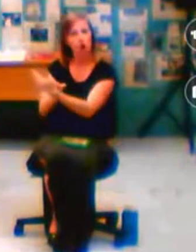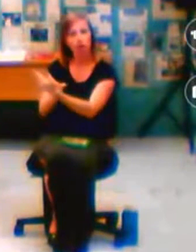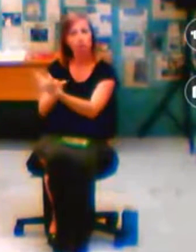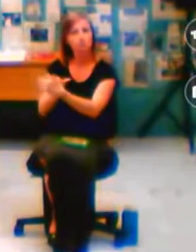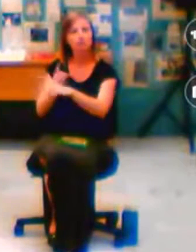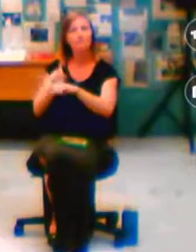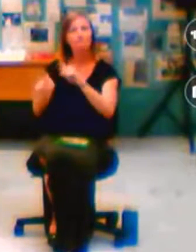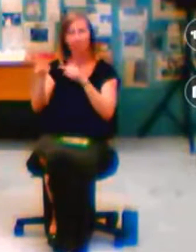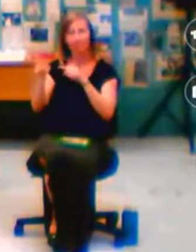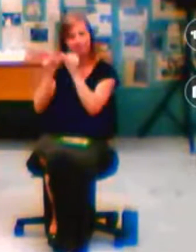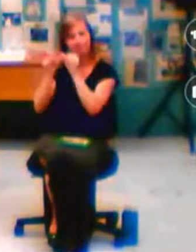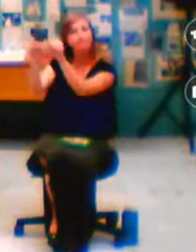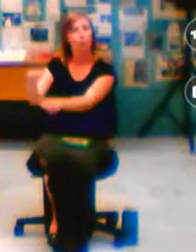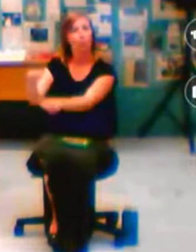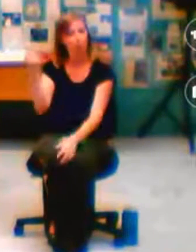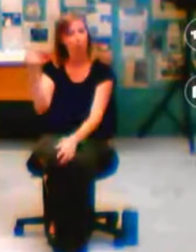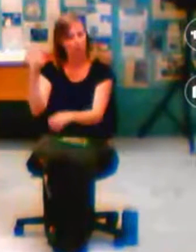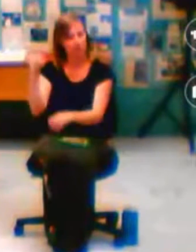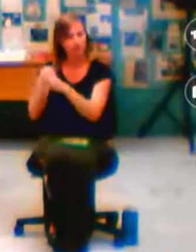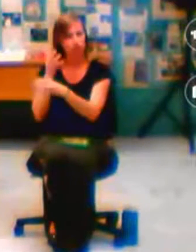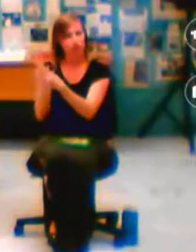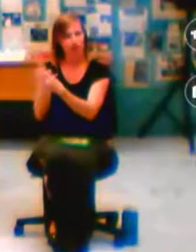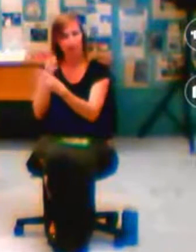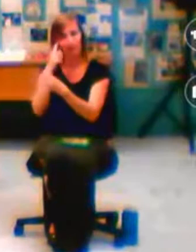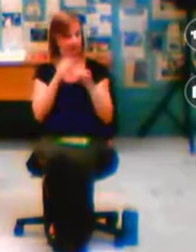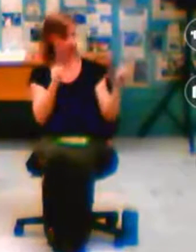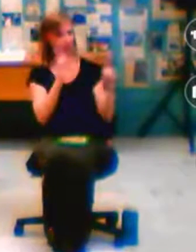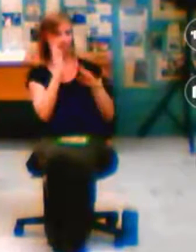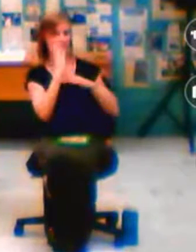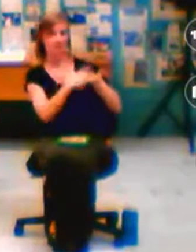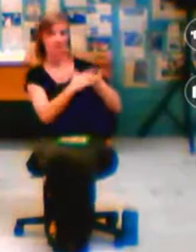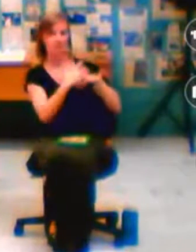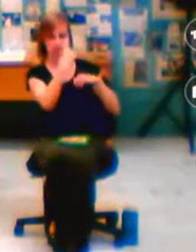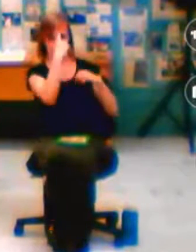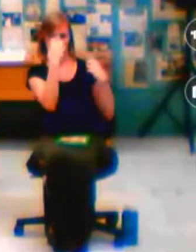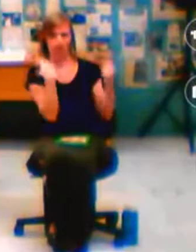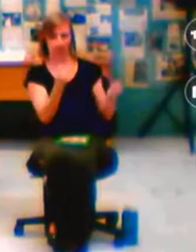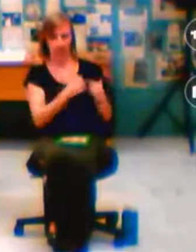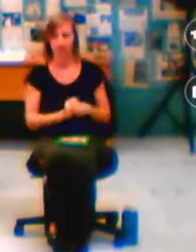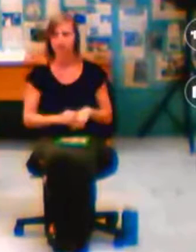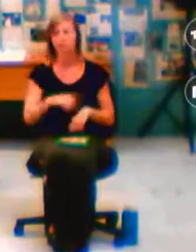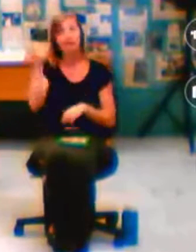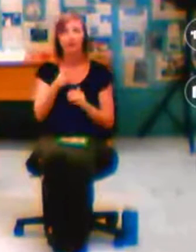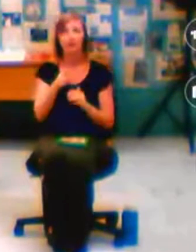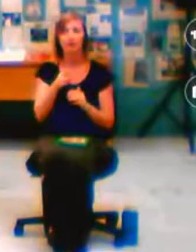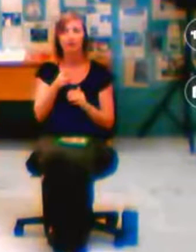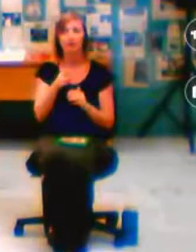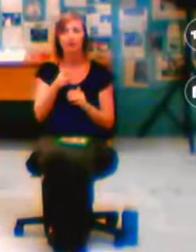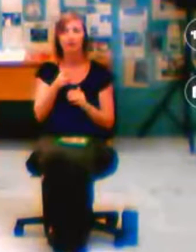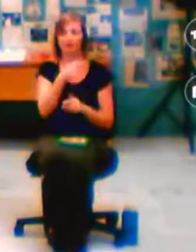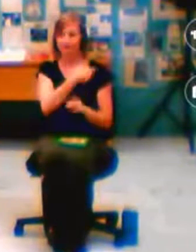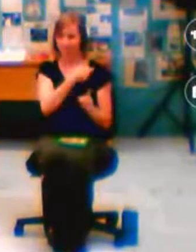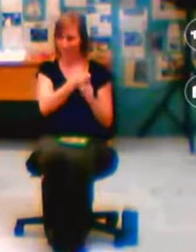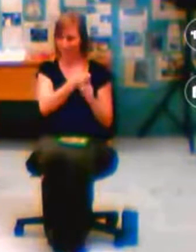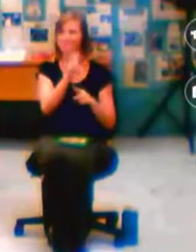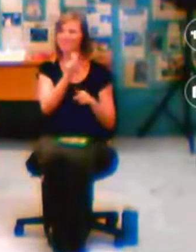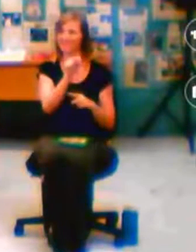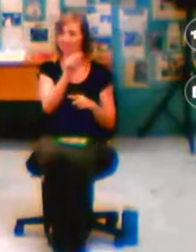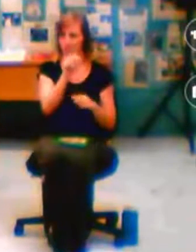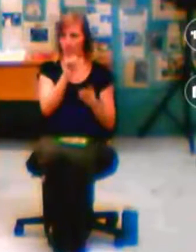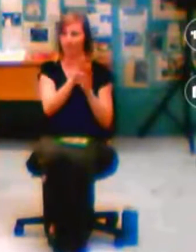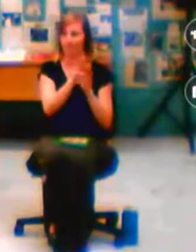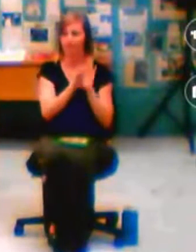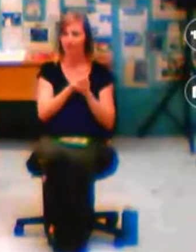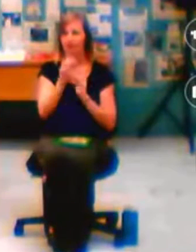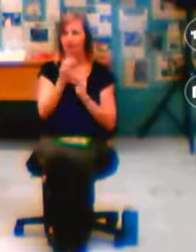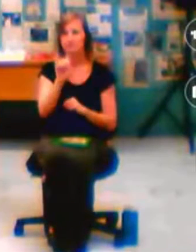that creates a problem where people get put in jail, or just held in jail. They're not charged with a crime in